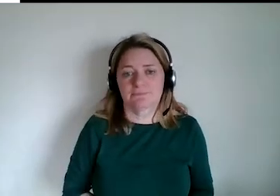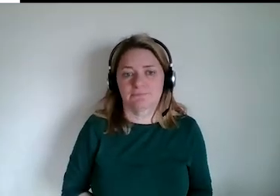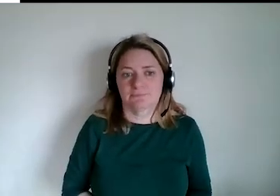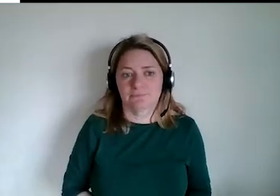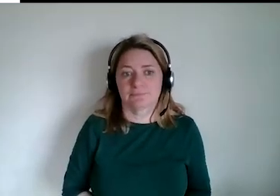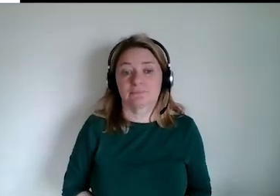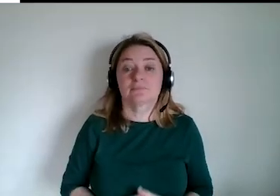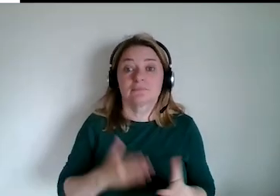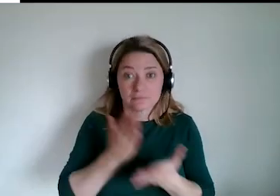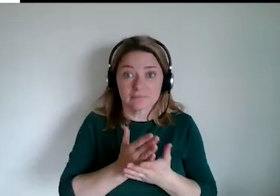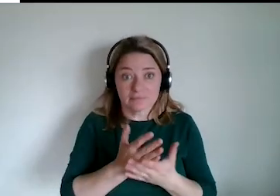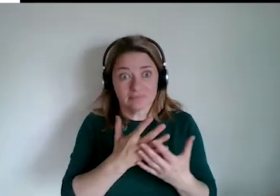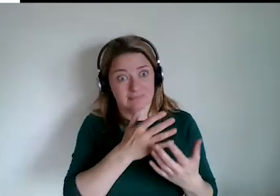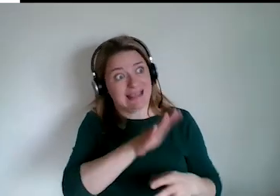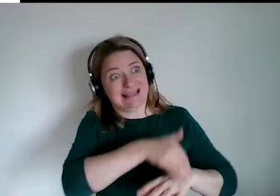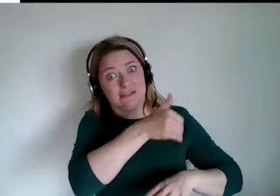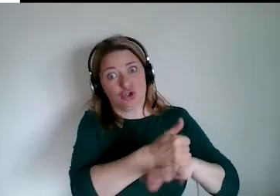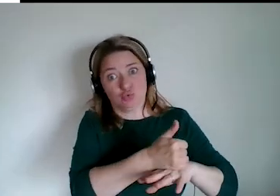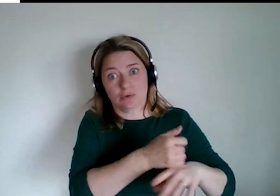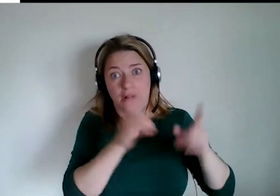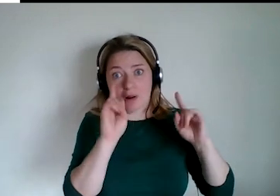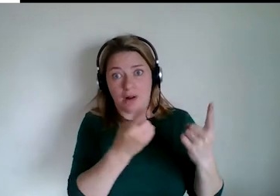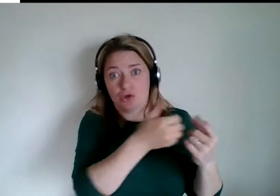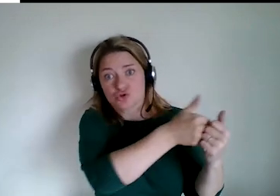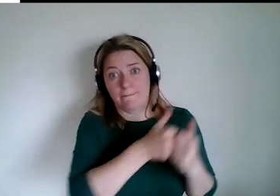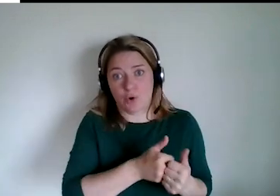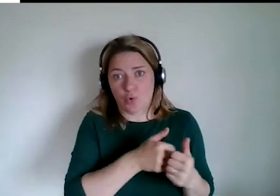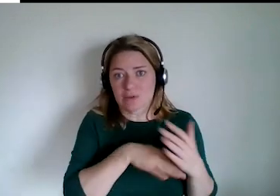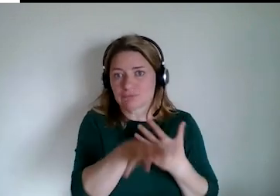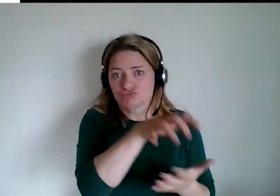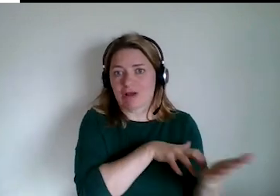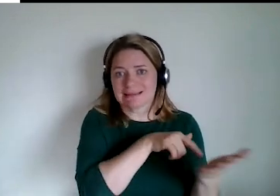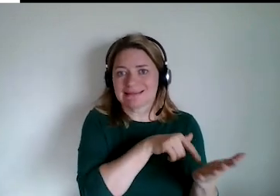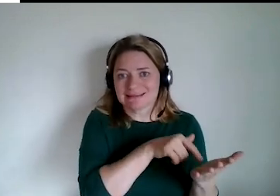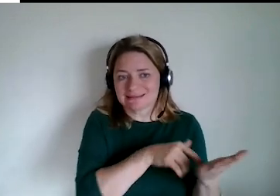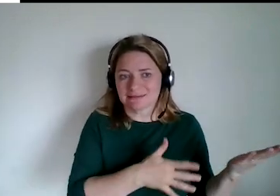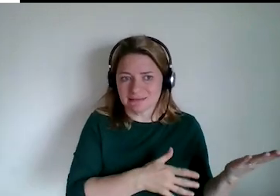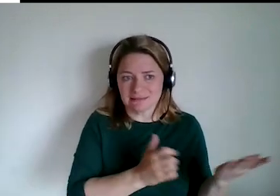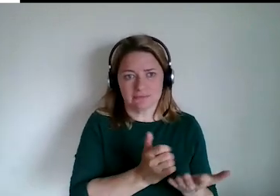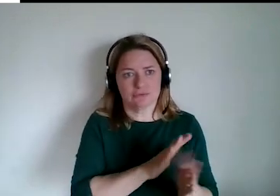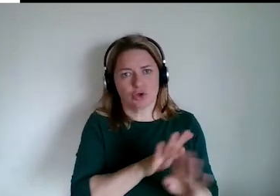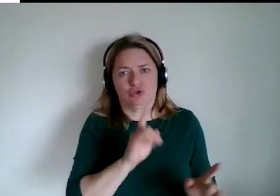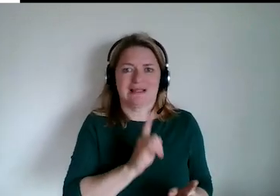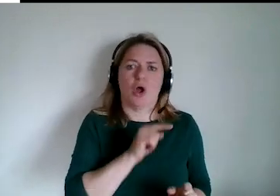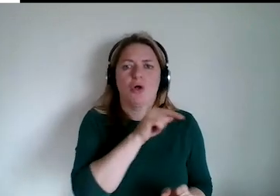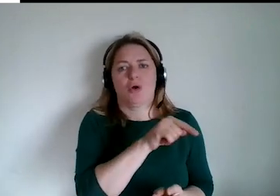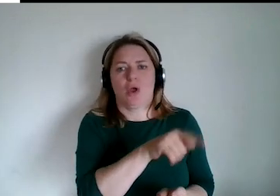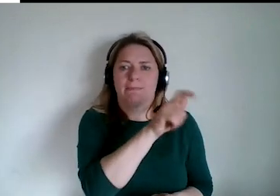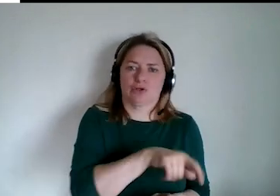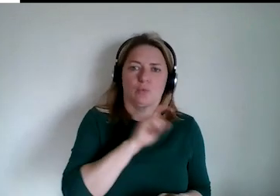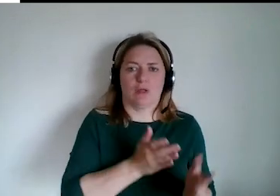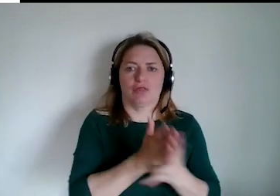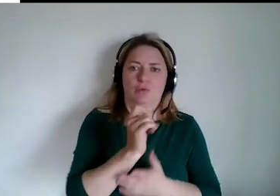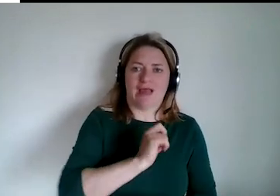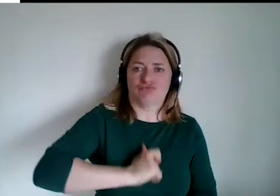Do get institutional support in writing, and don't just give vague statements, say, you know, this person will do it as part of their